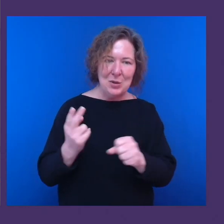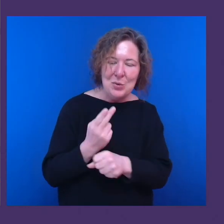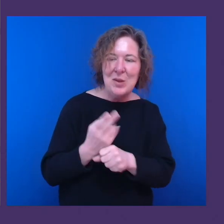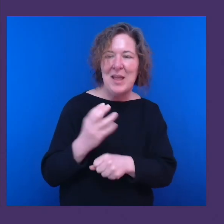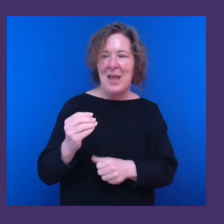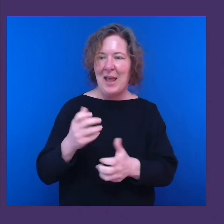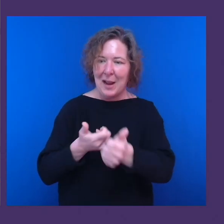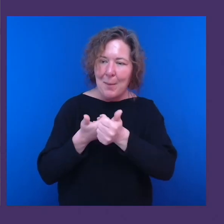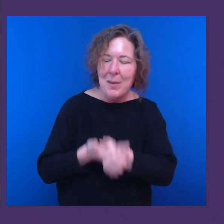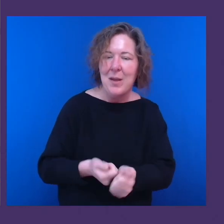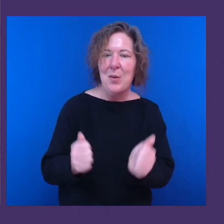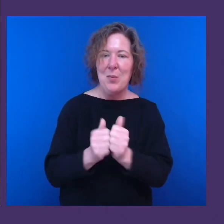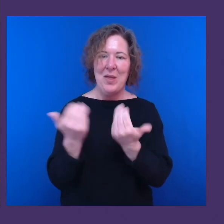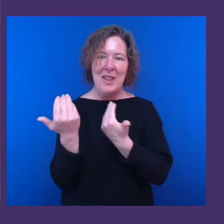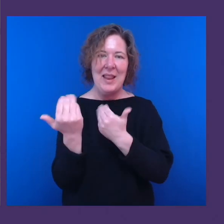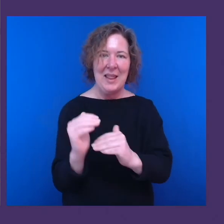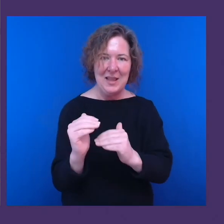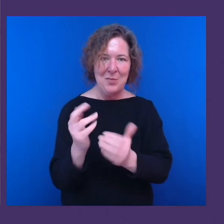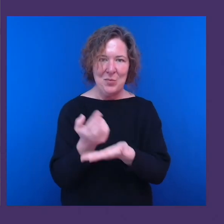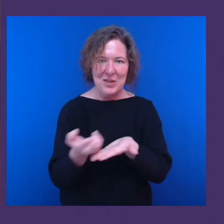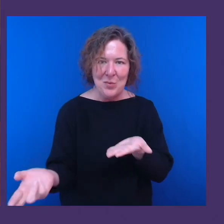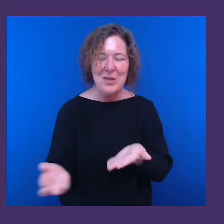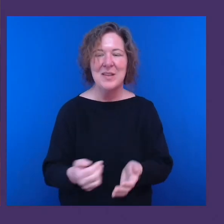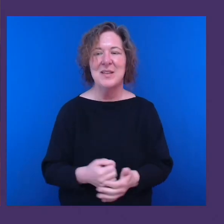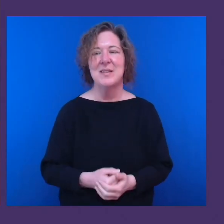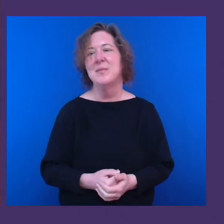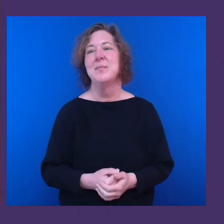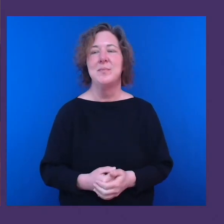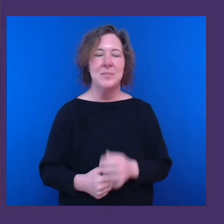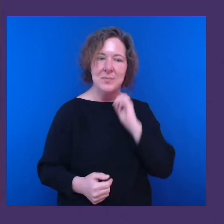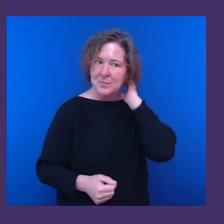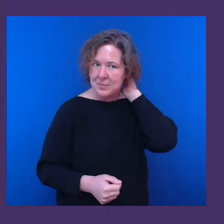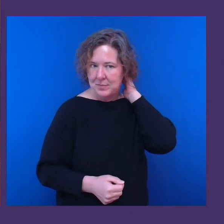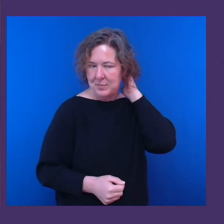with limited resources? Yeah, I think